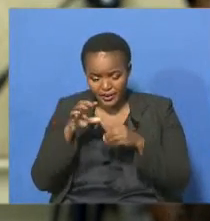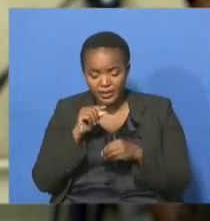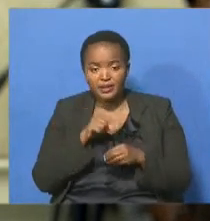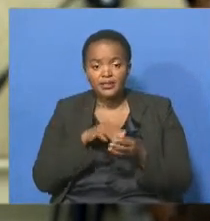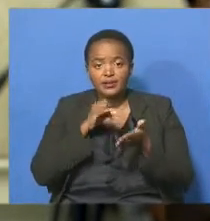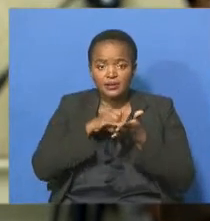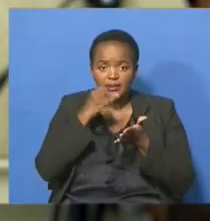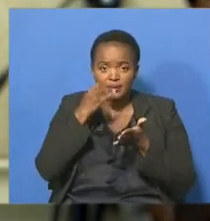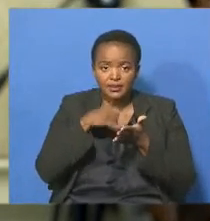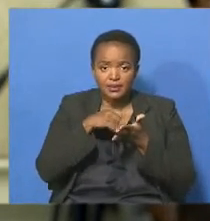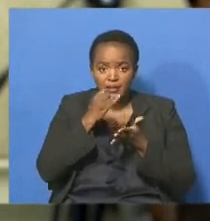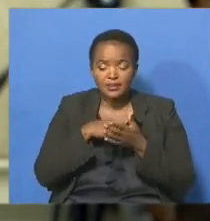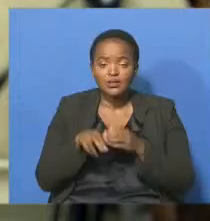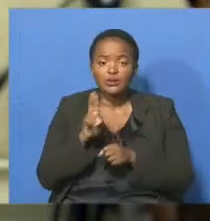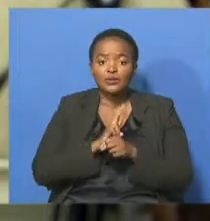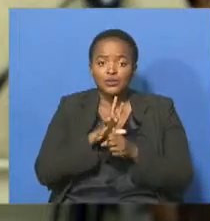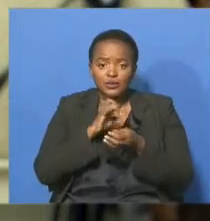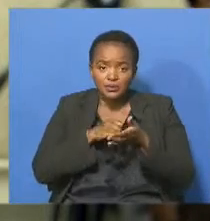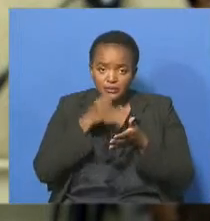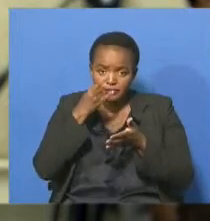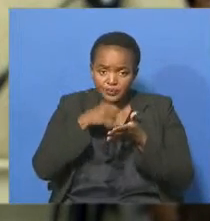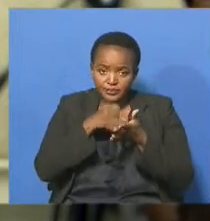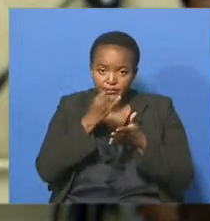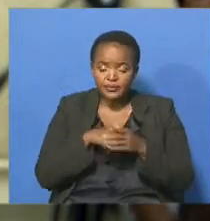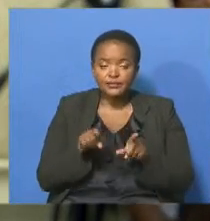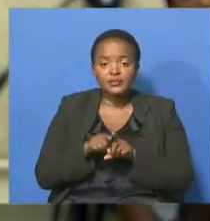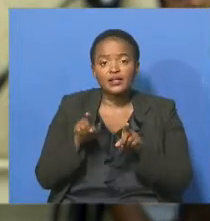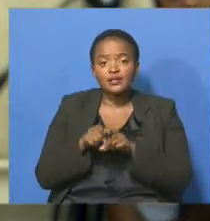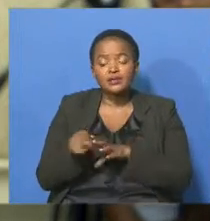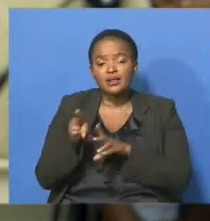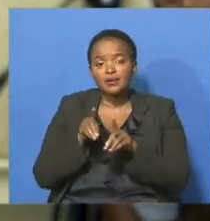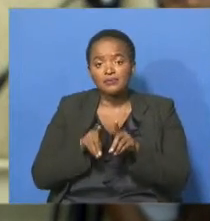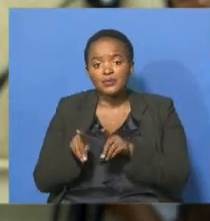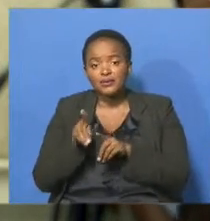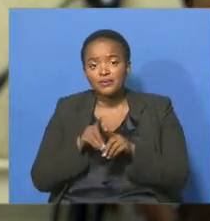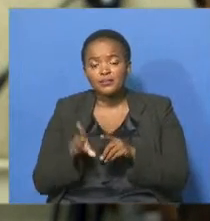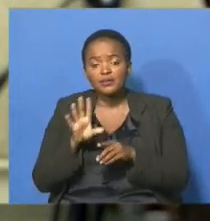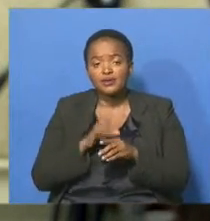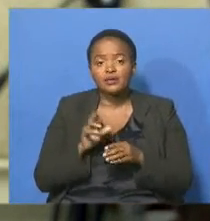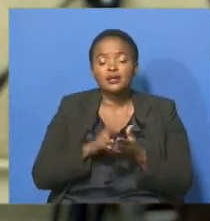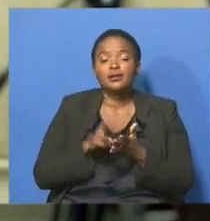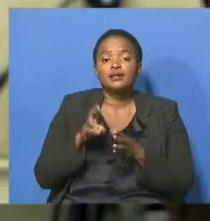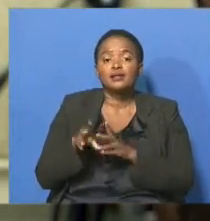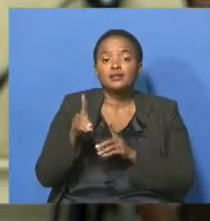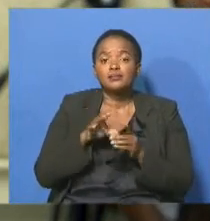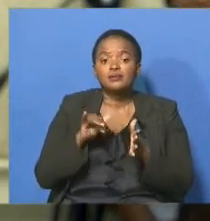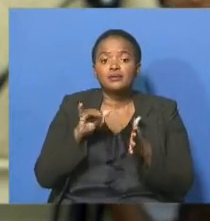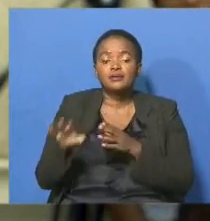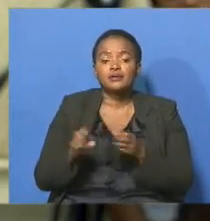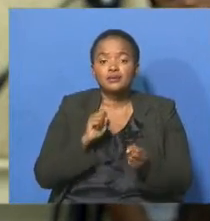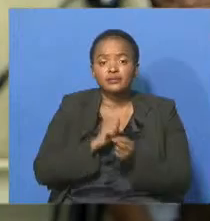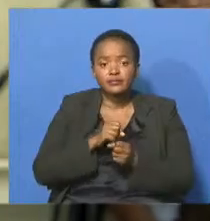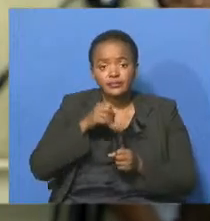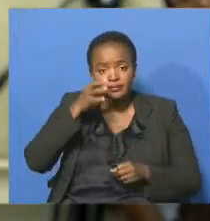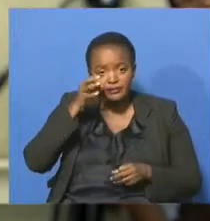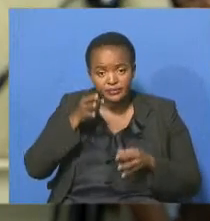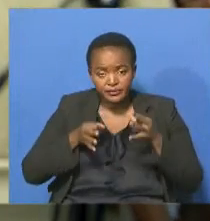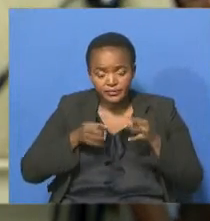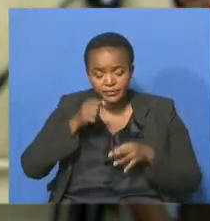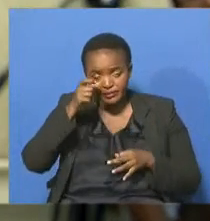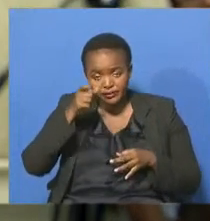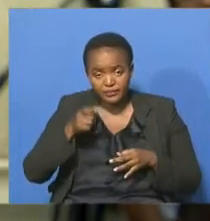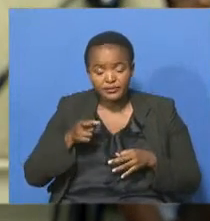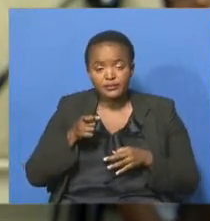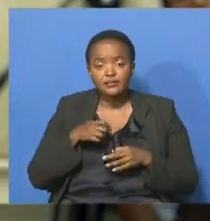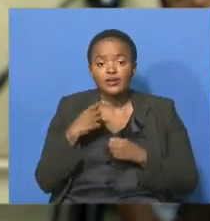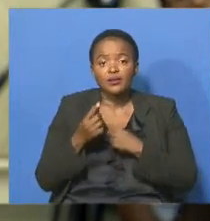hela batho ba malapa hela mangwe le mangwe la rileng ba le ko makgotla a tshekelong ba sekela